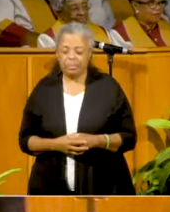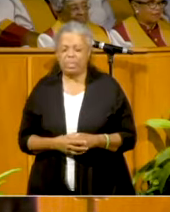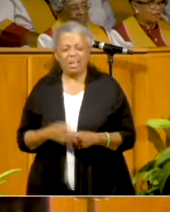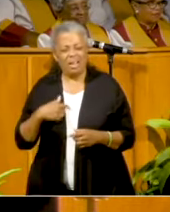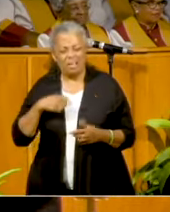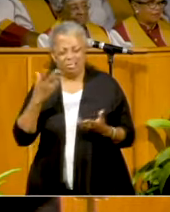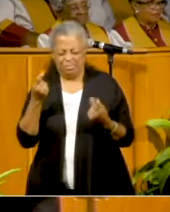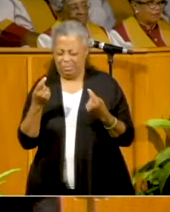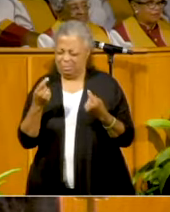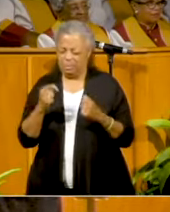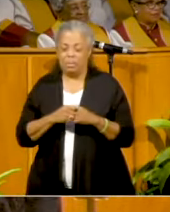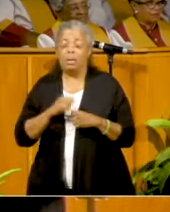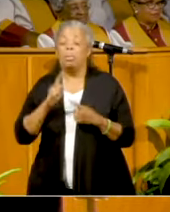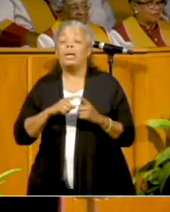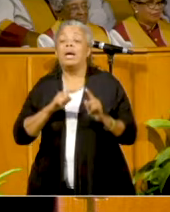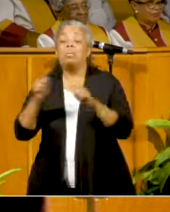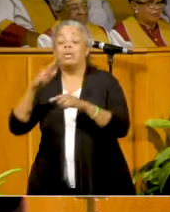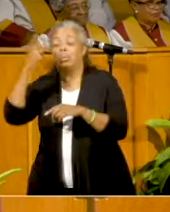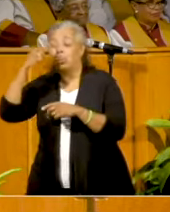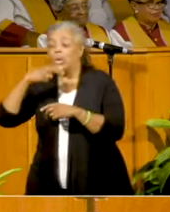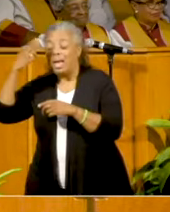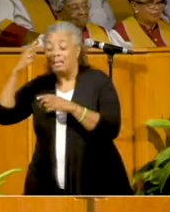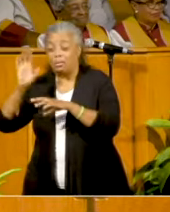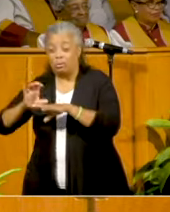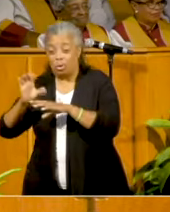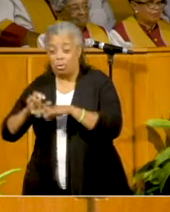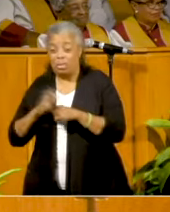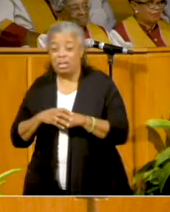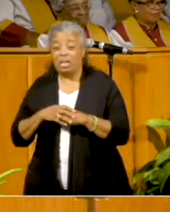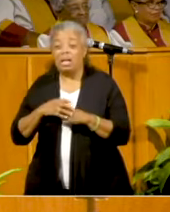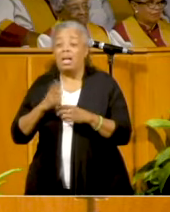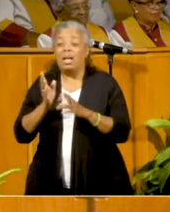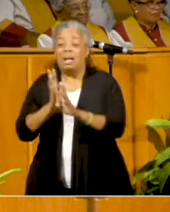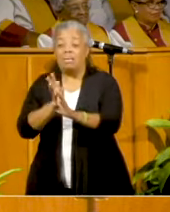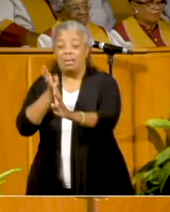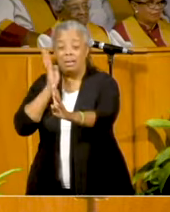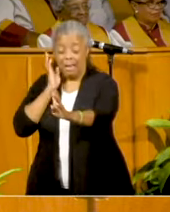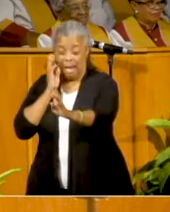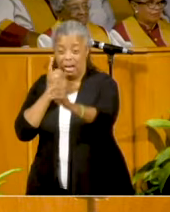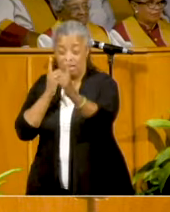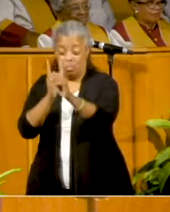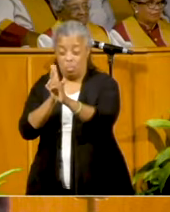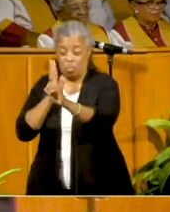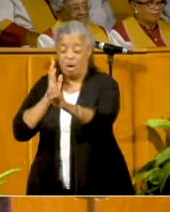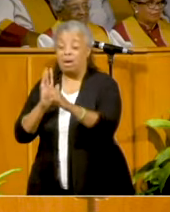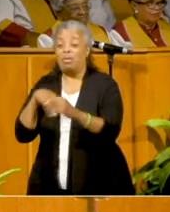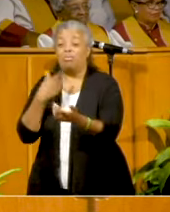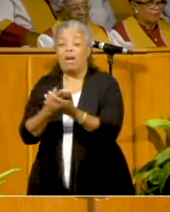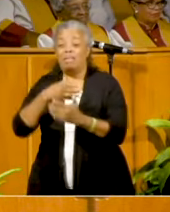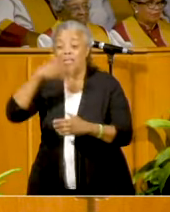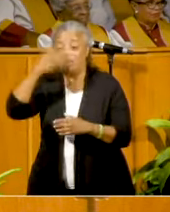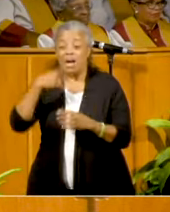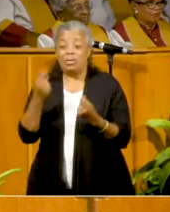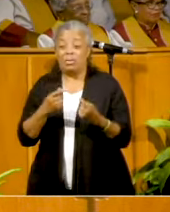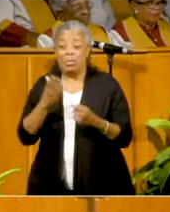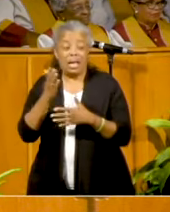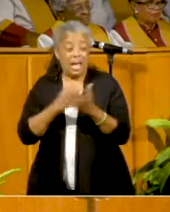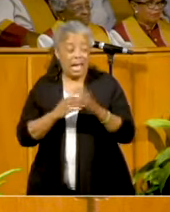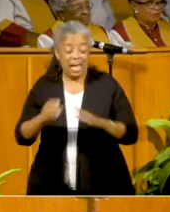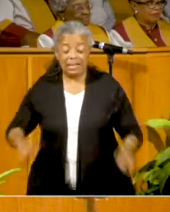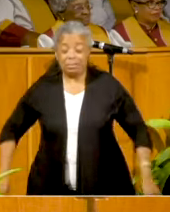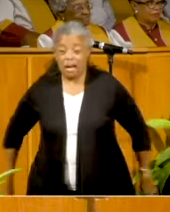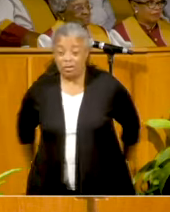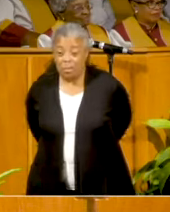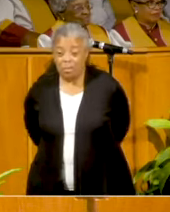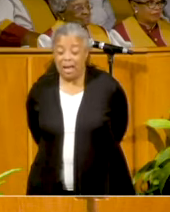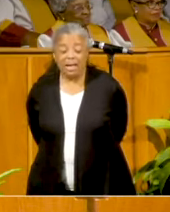Tamika, I didn't know what to do when I went to a Catholic church and you form a single file line, and when you get down front, you put your hands behind